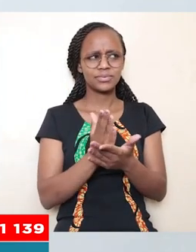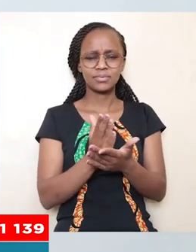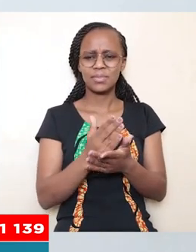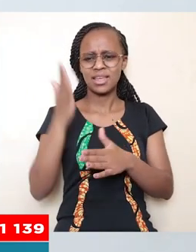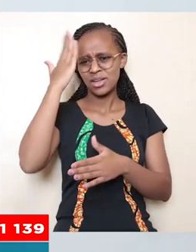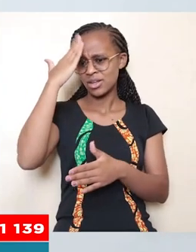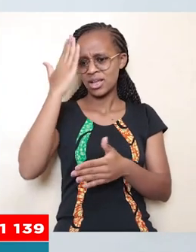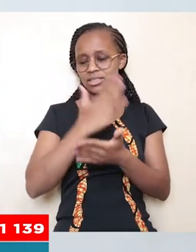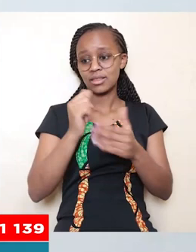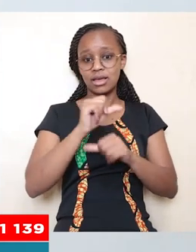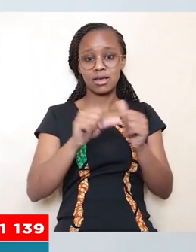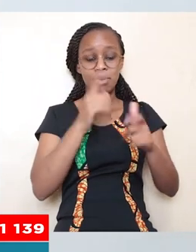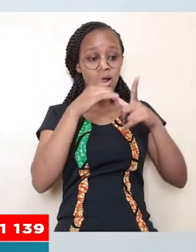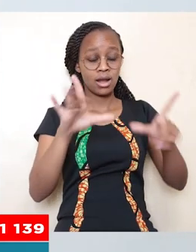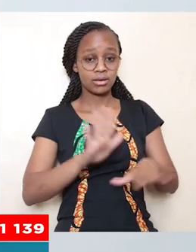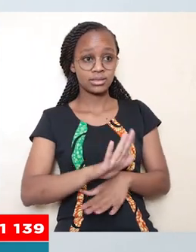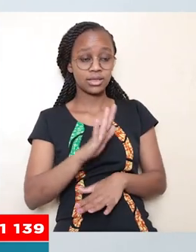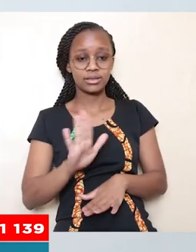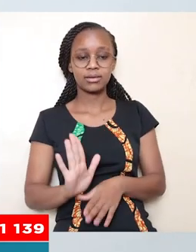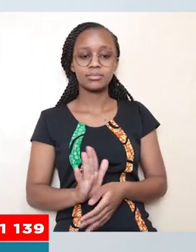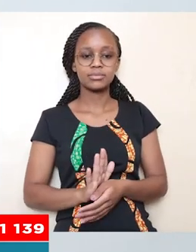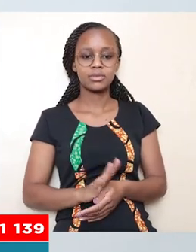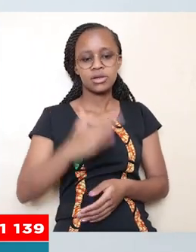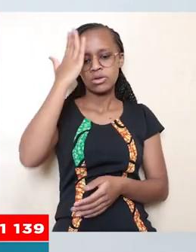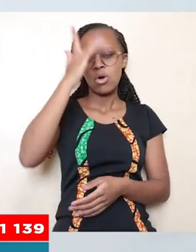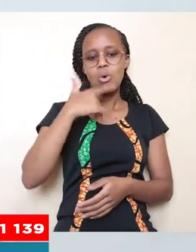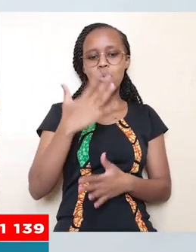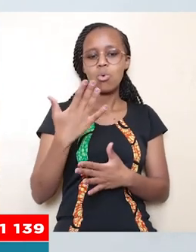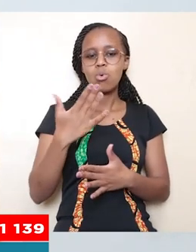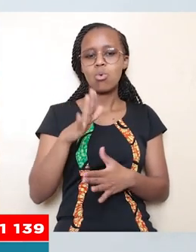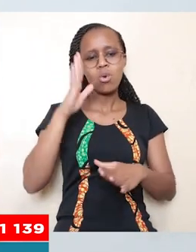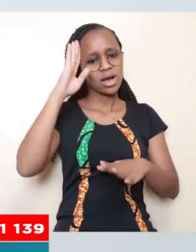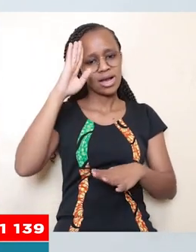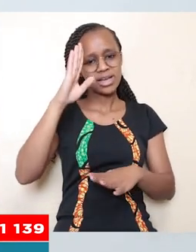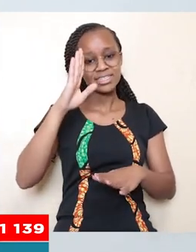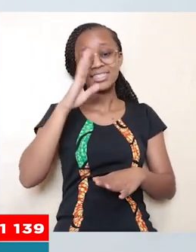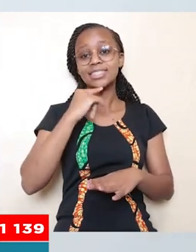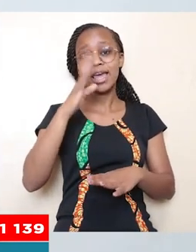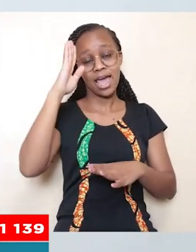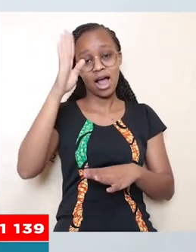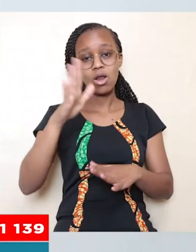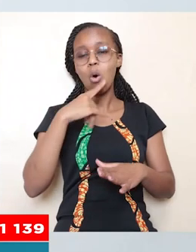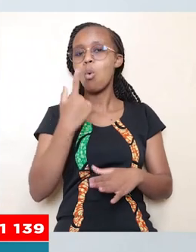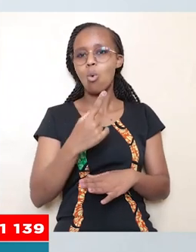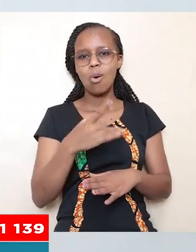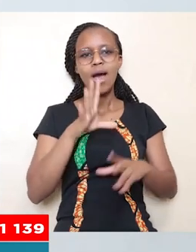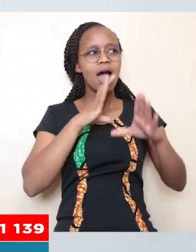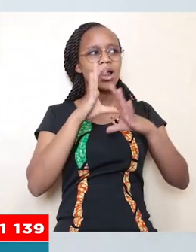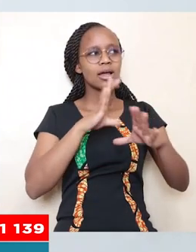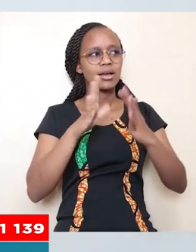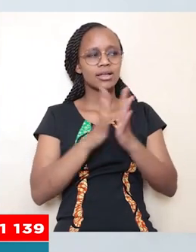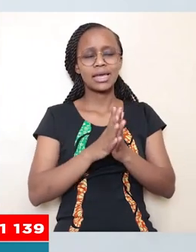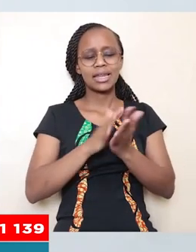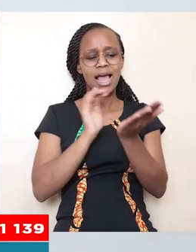At least know something about their language. Know who is supposed to greet who. And uoge